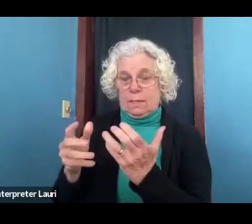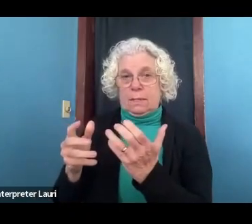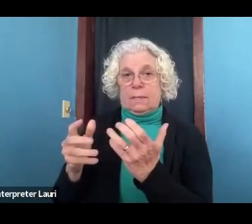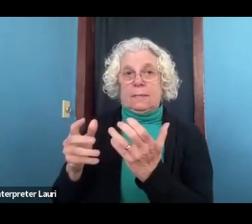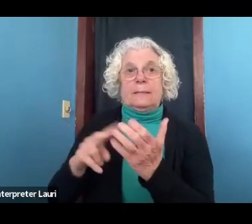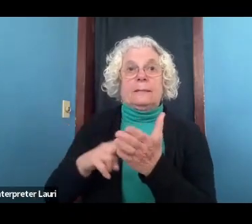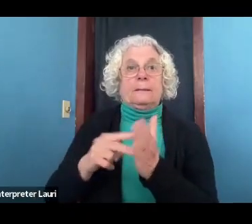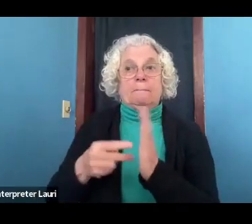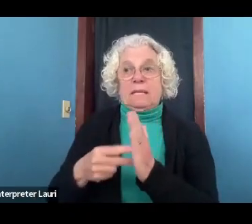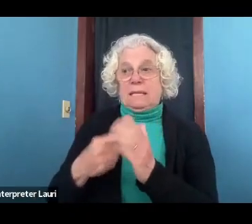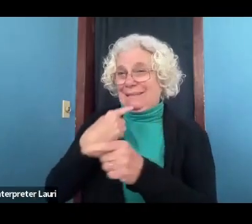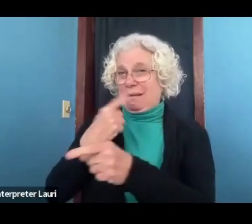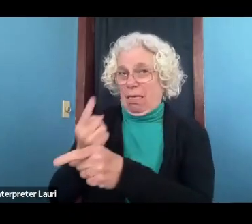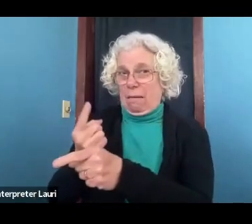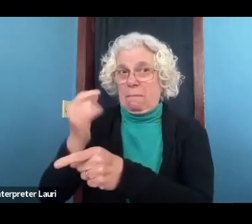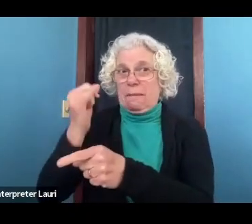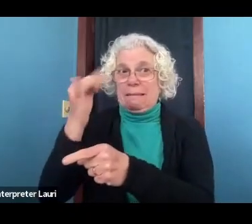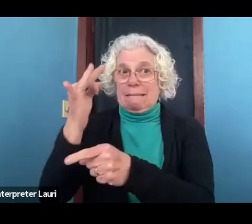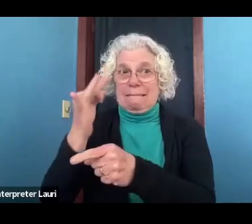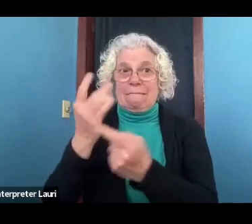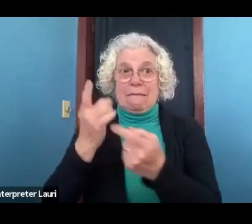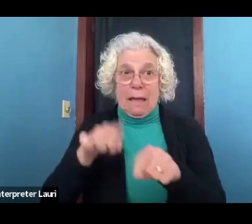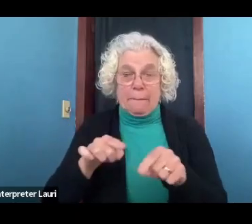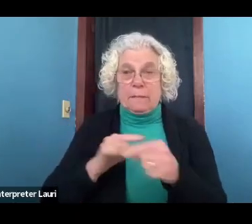you could talk to your agent about it beforehand,